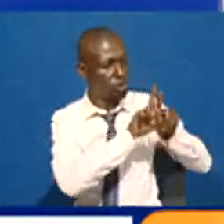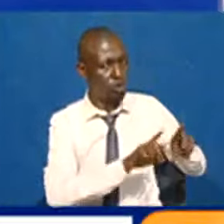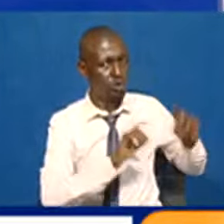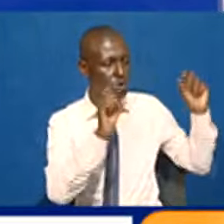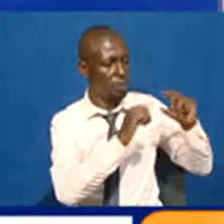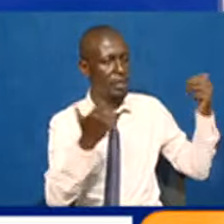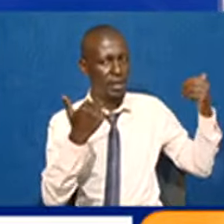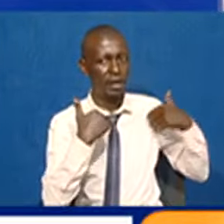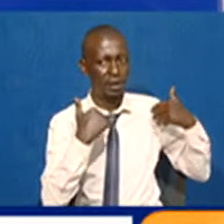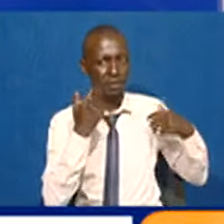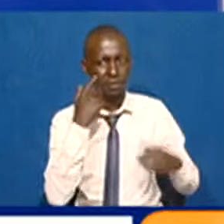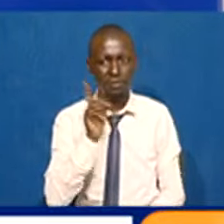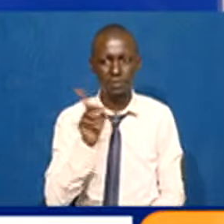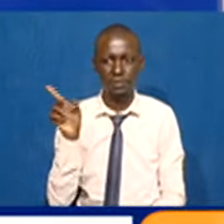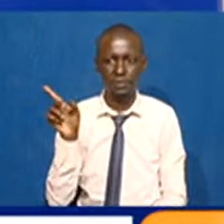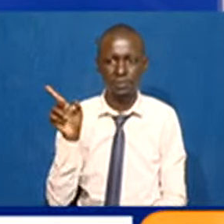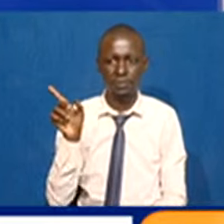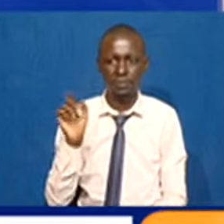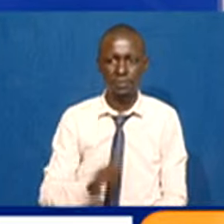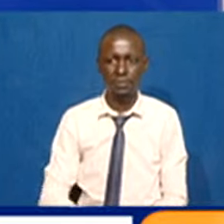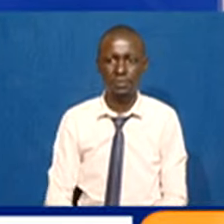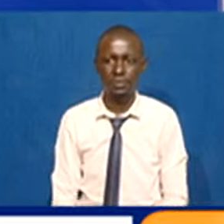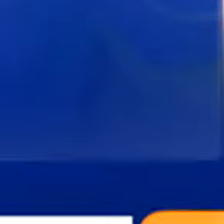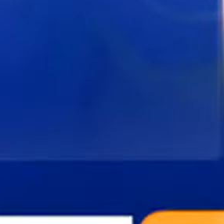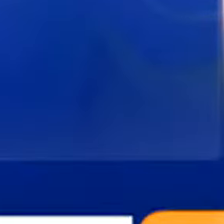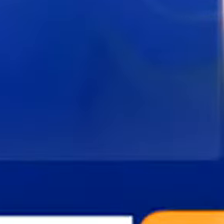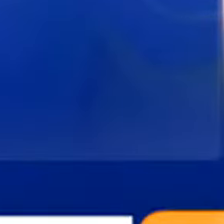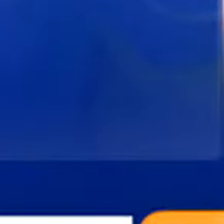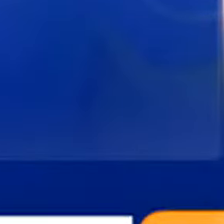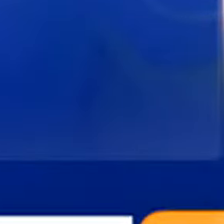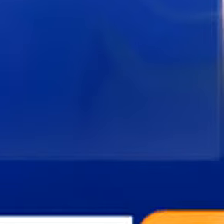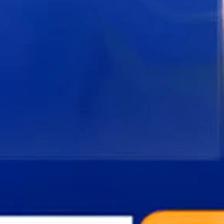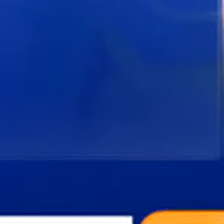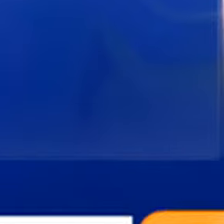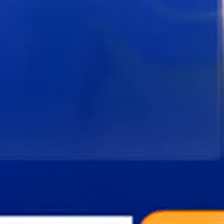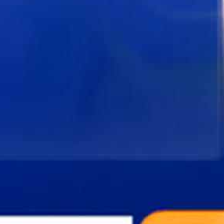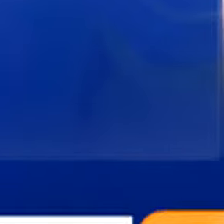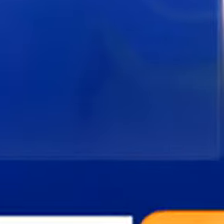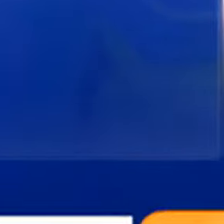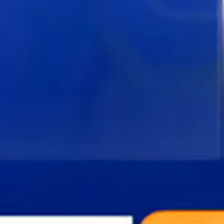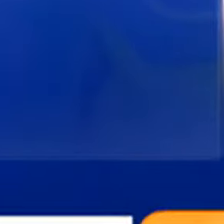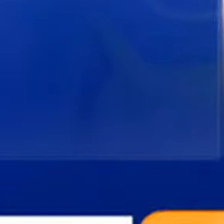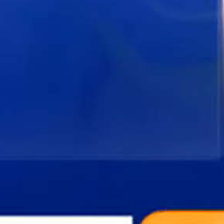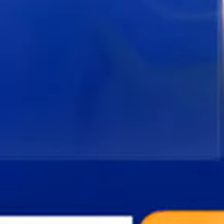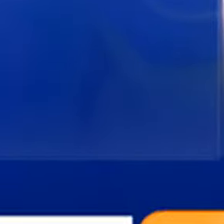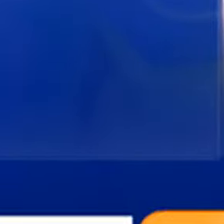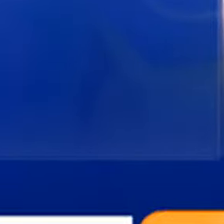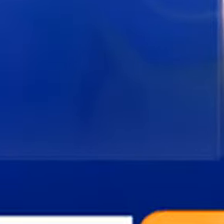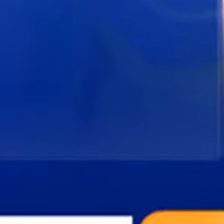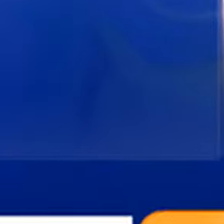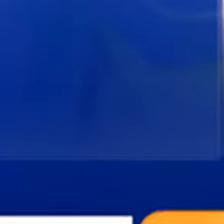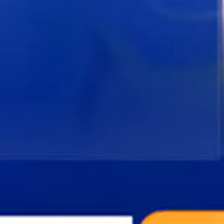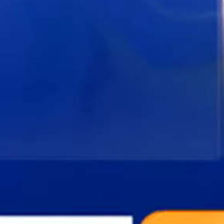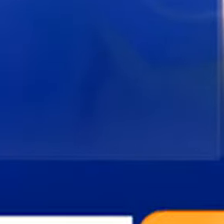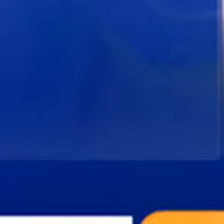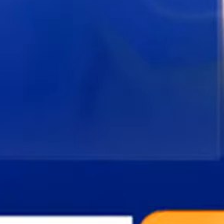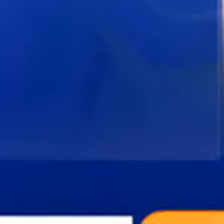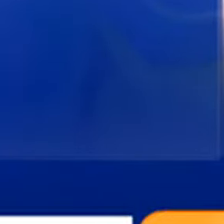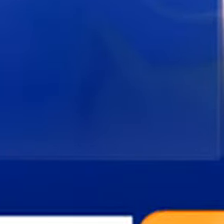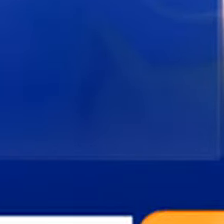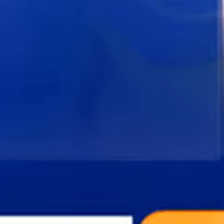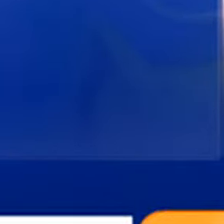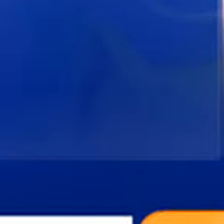the questions and then we'll see what you're saying. Judith Rega says, ask KUPA representatives, when buying a coffin, is it them